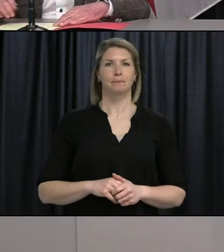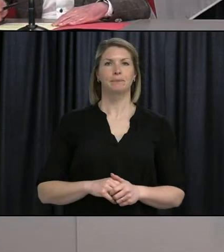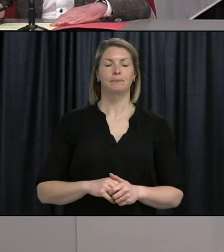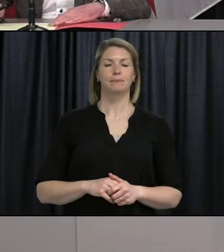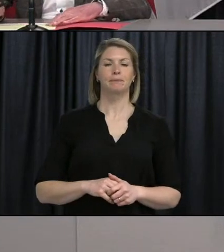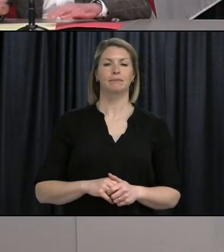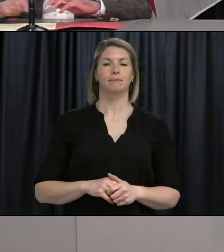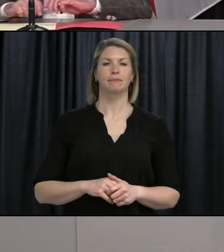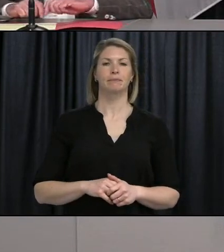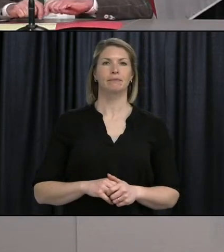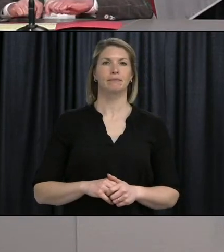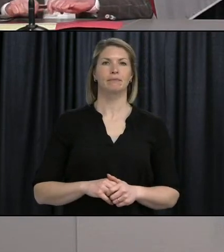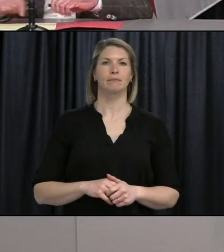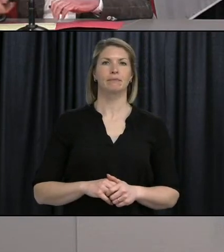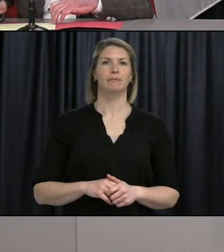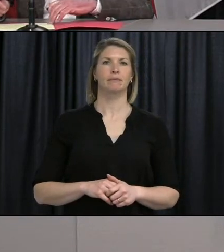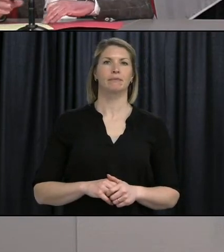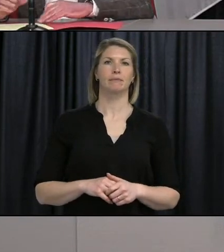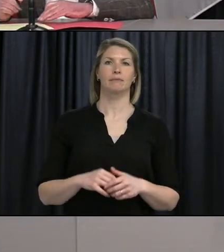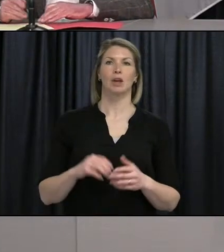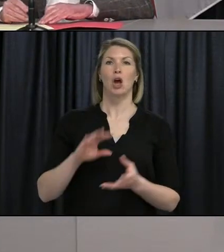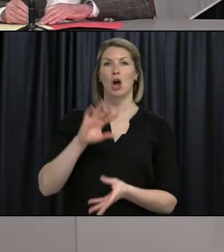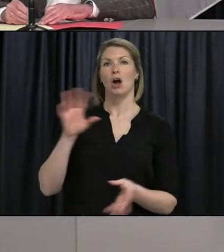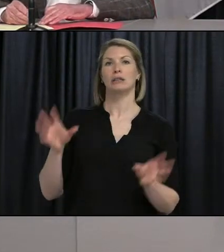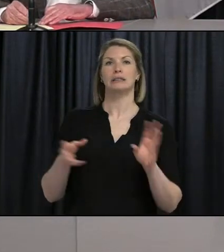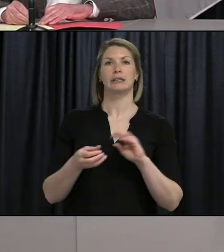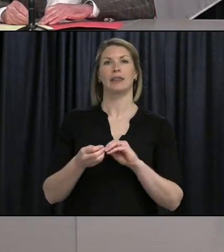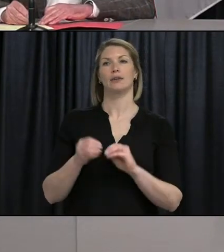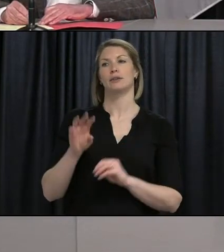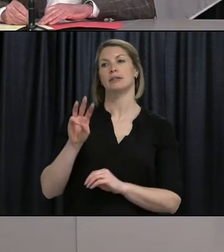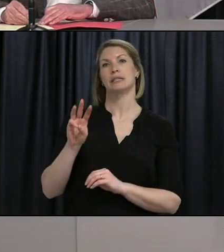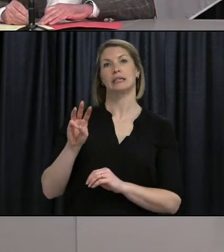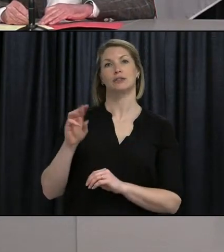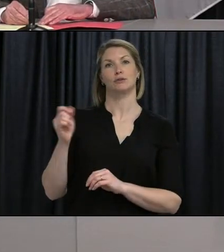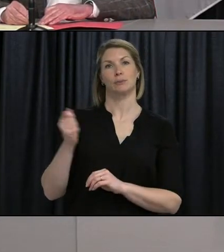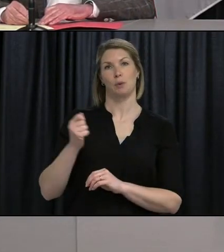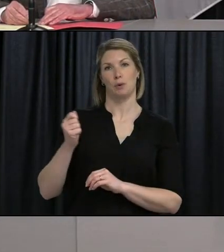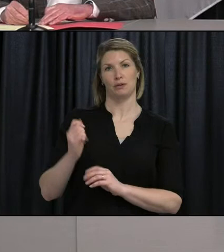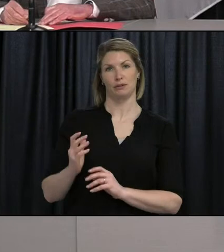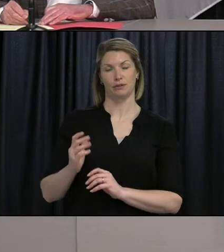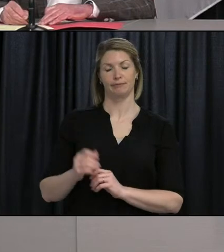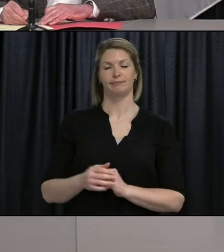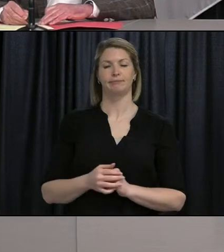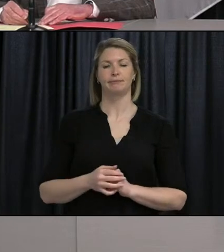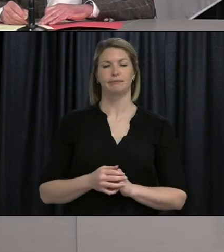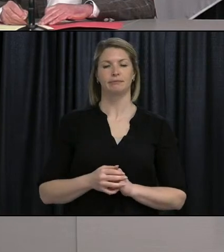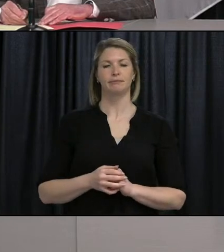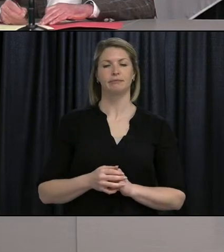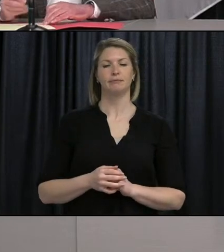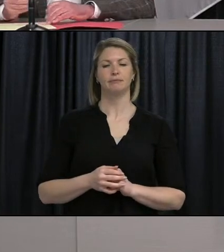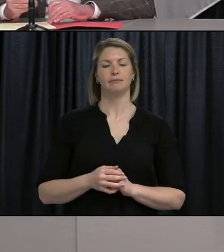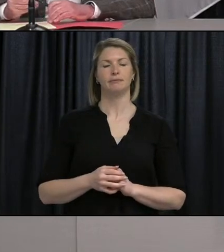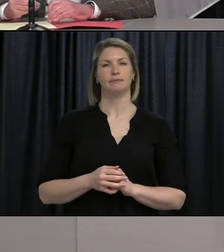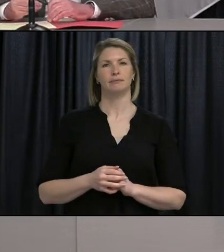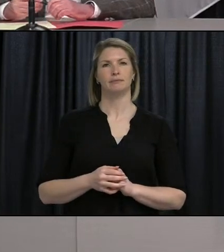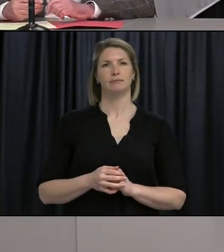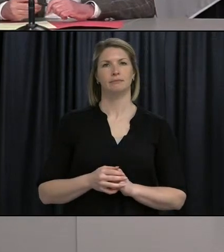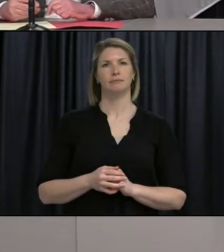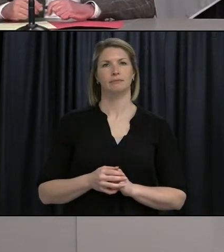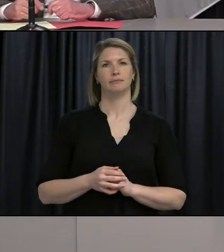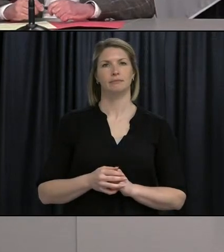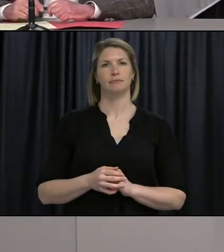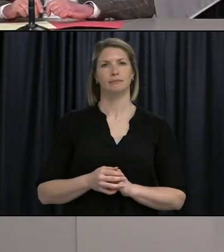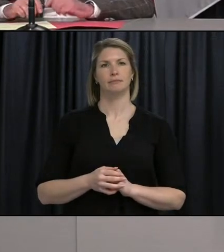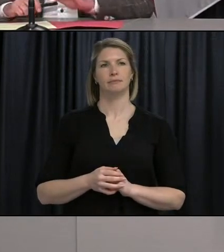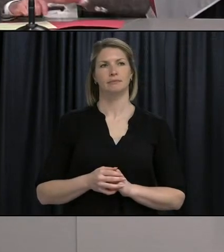Thank you, Premier. For the benefit of our speakers, there are 6 reporters registered for today's call. The first round of the question and answer session will give each